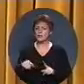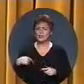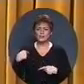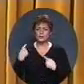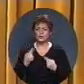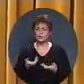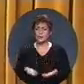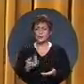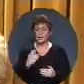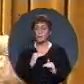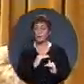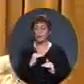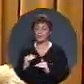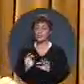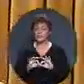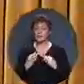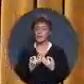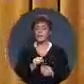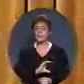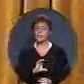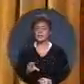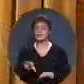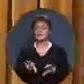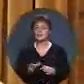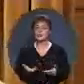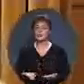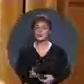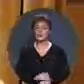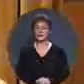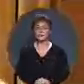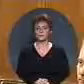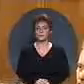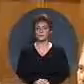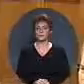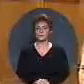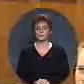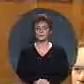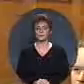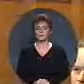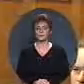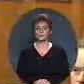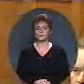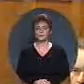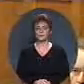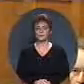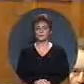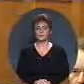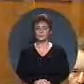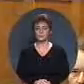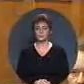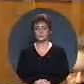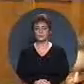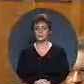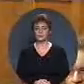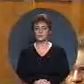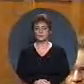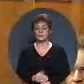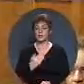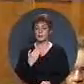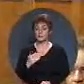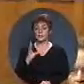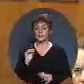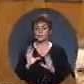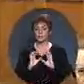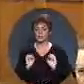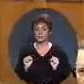families? The Honourable the Parliamentary Secretary to the Minister of Public Safety. Thank you, Mr. Speaker, and I want to thank the member